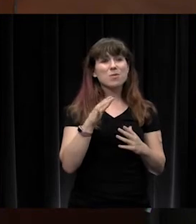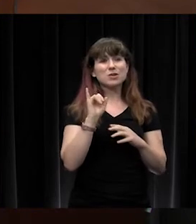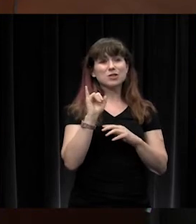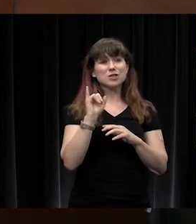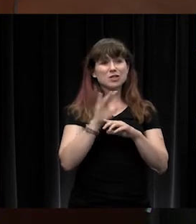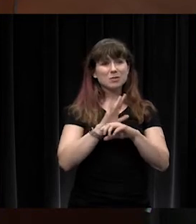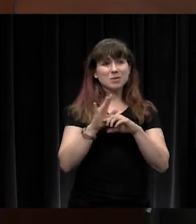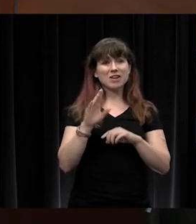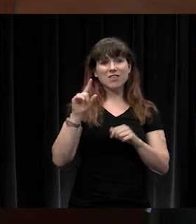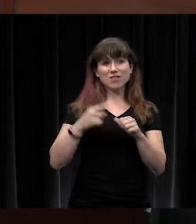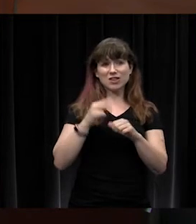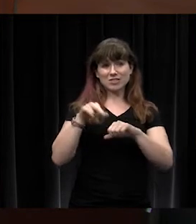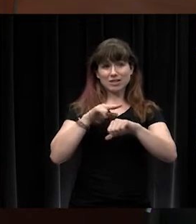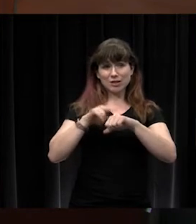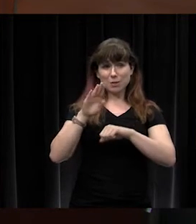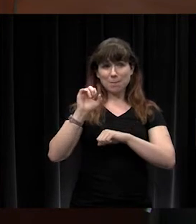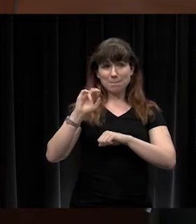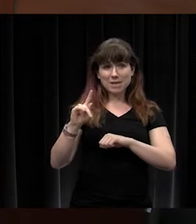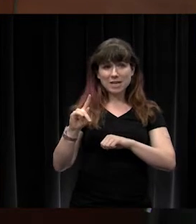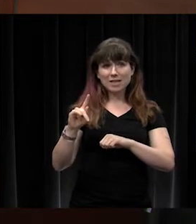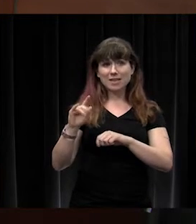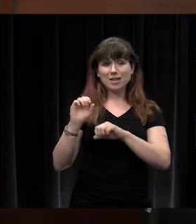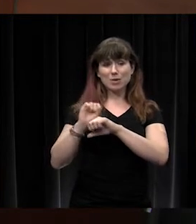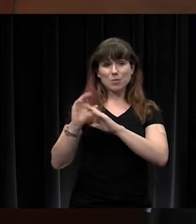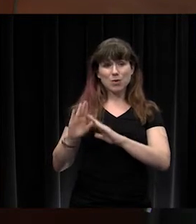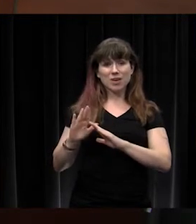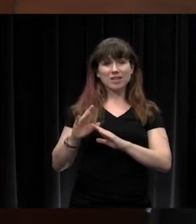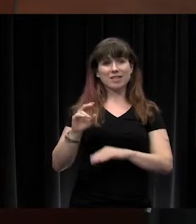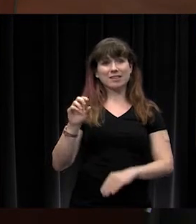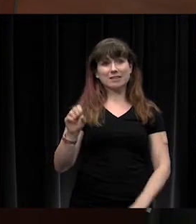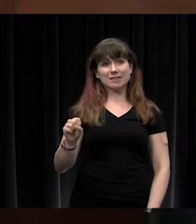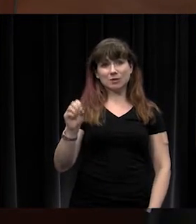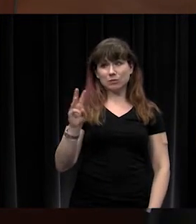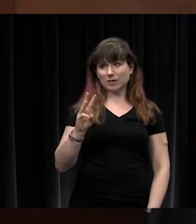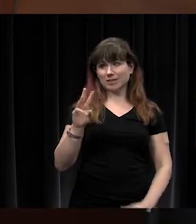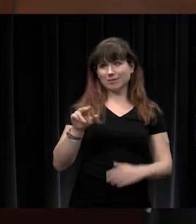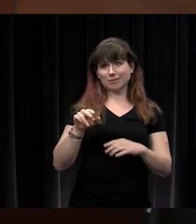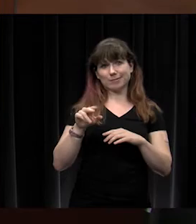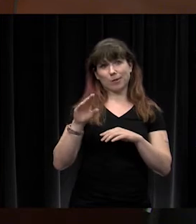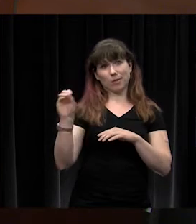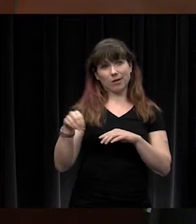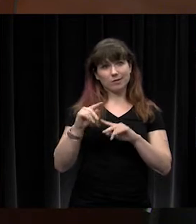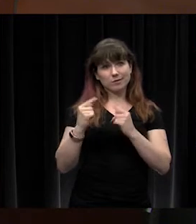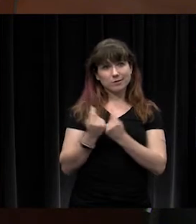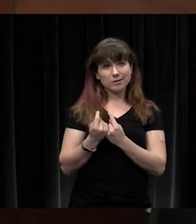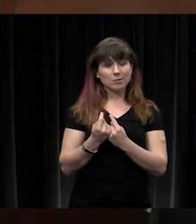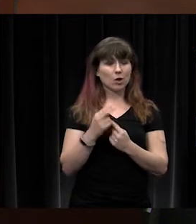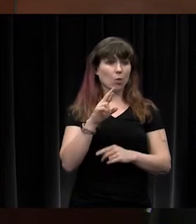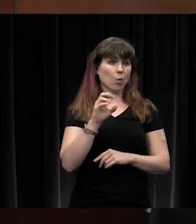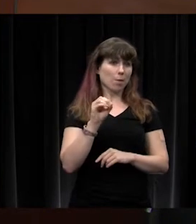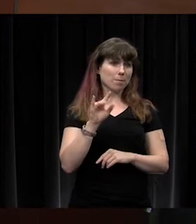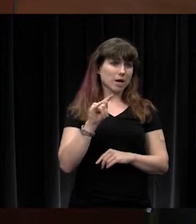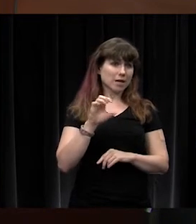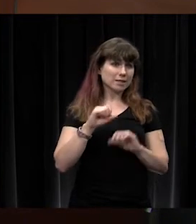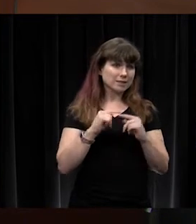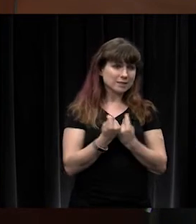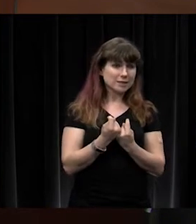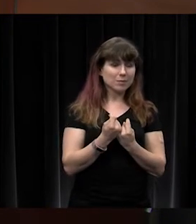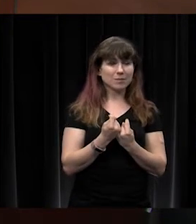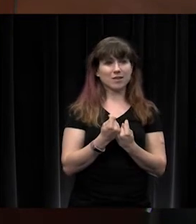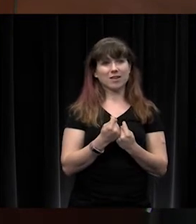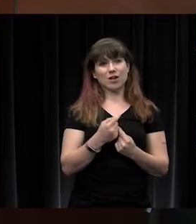employees, 16 Olathe Northwest team, 1710 robotics team members, the Olathe Northwest offensive